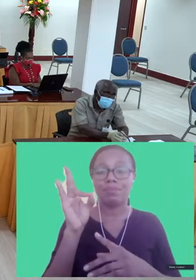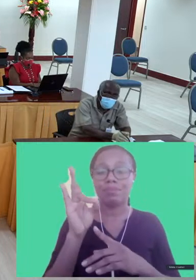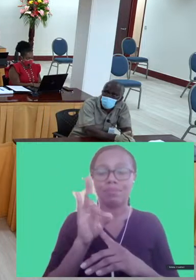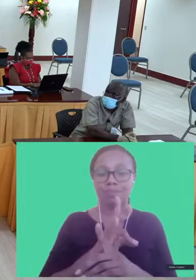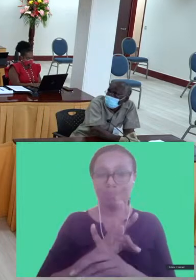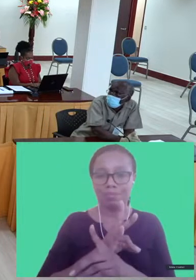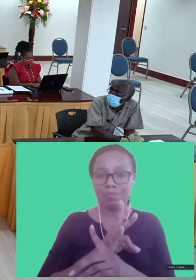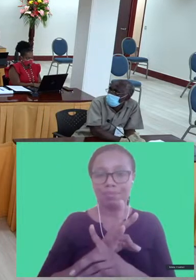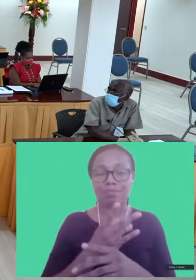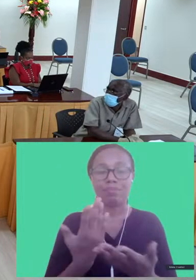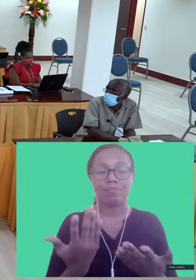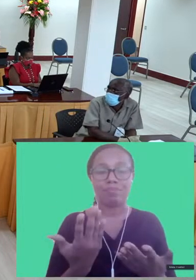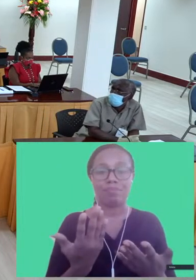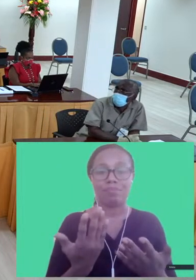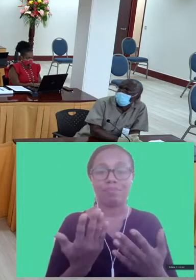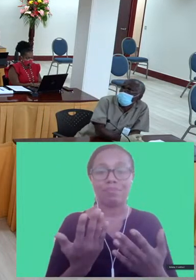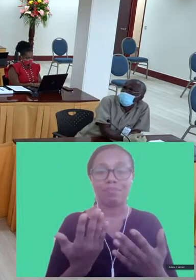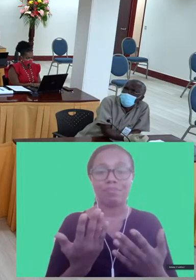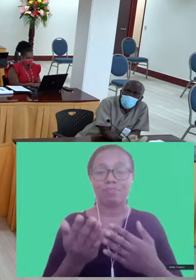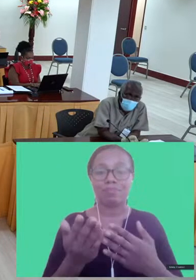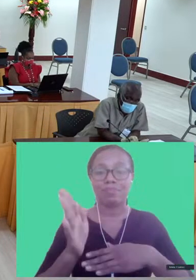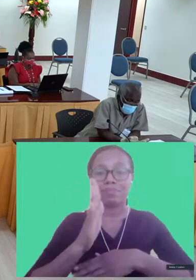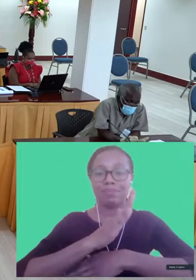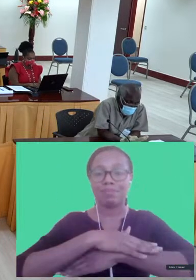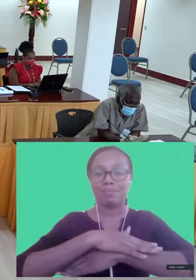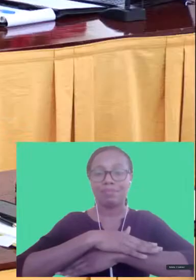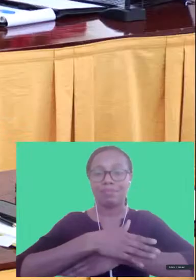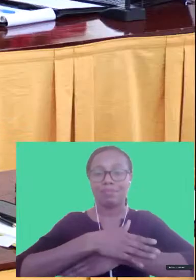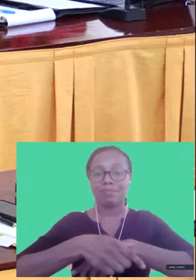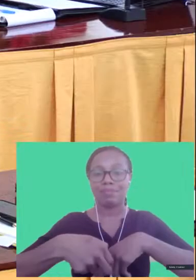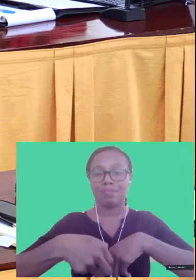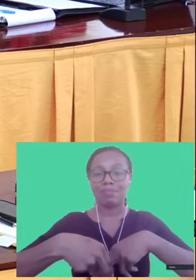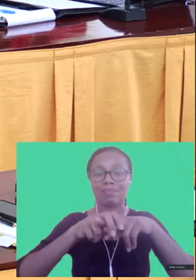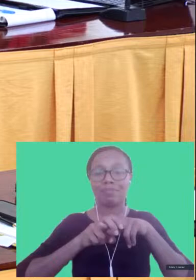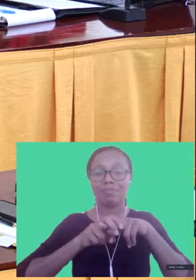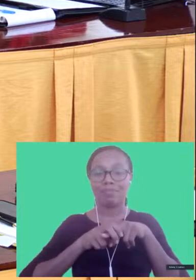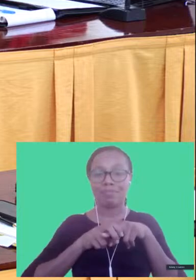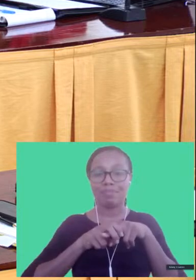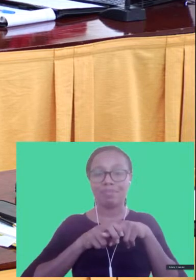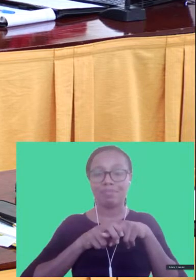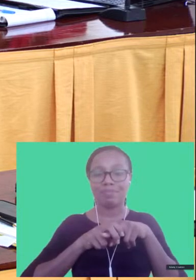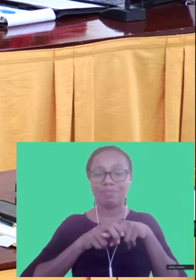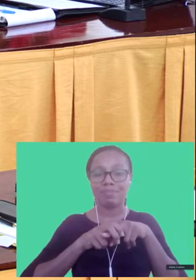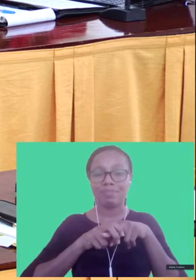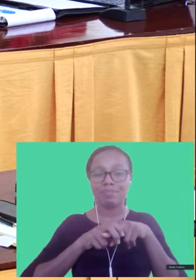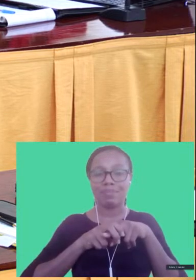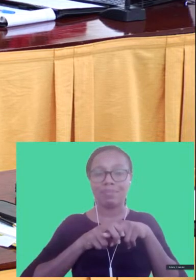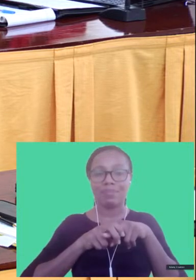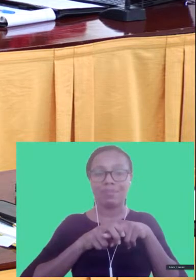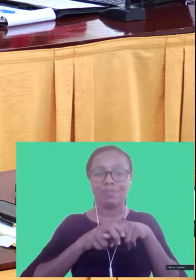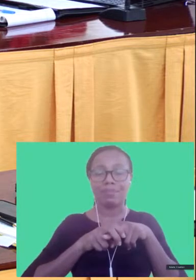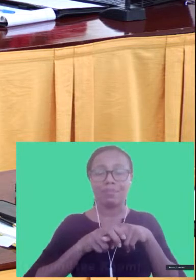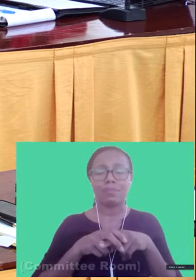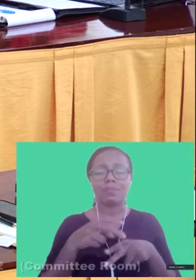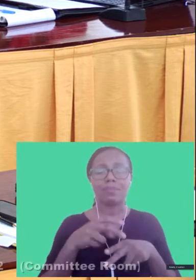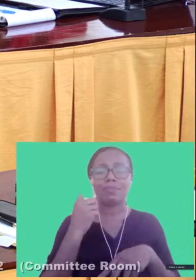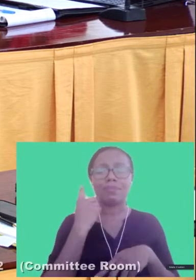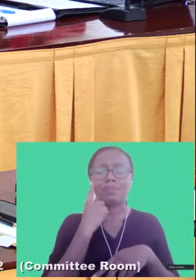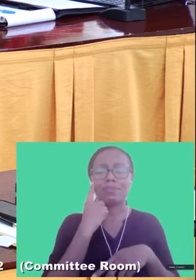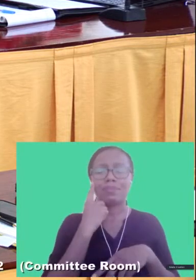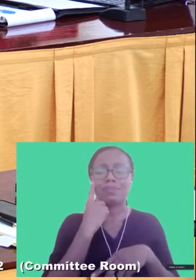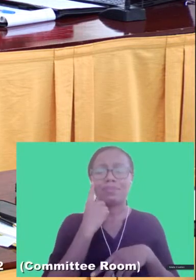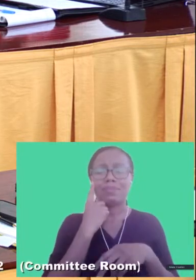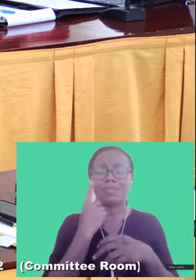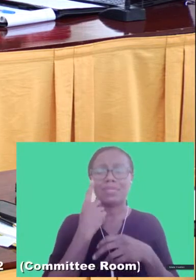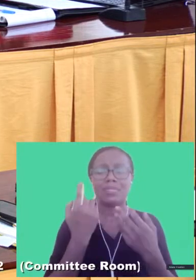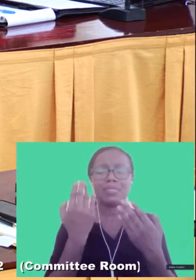One of the concerns that I have is the issue that you've just raised. Because with the best wishes in the